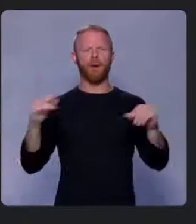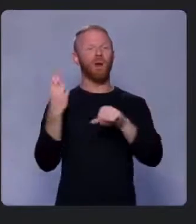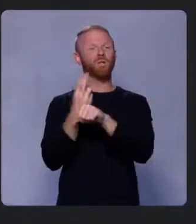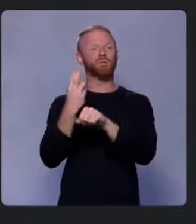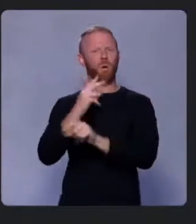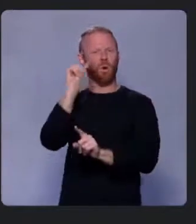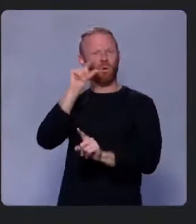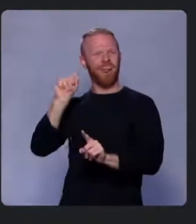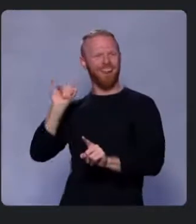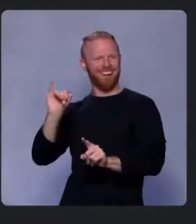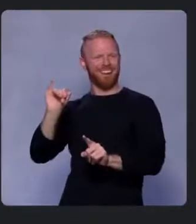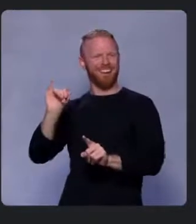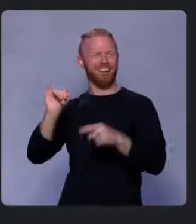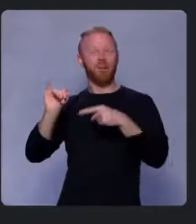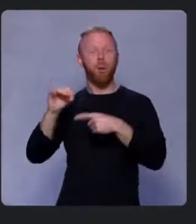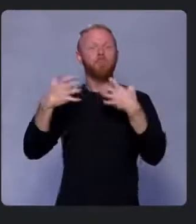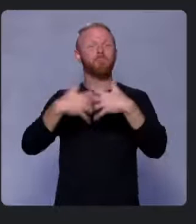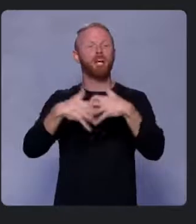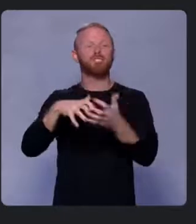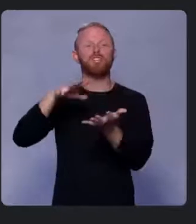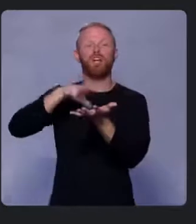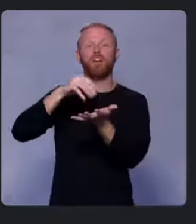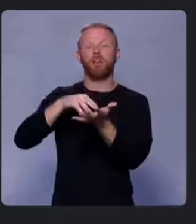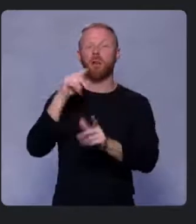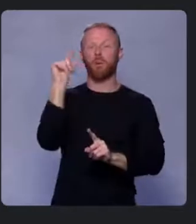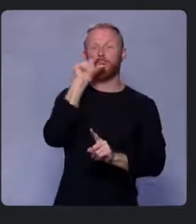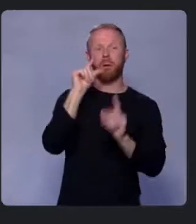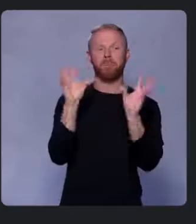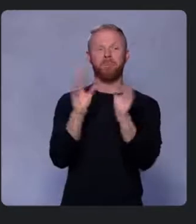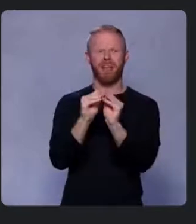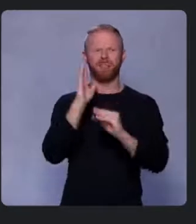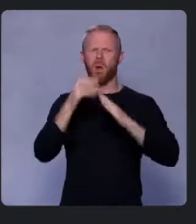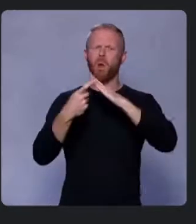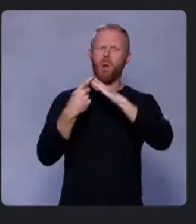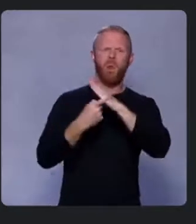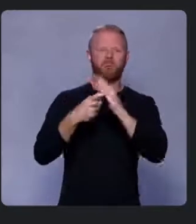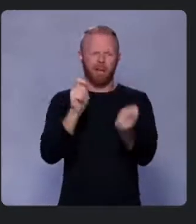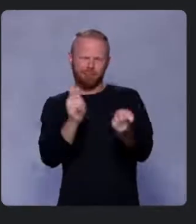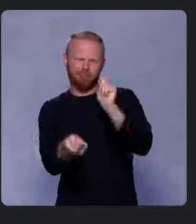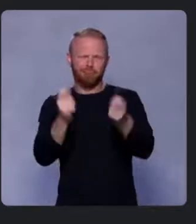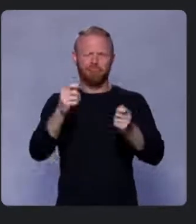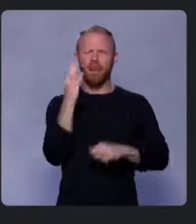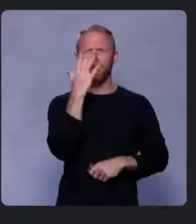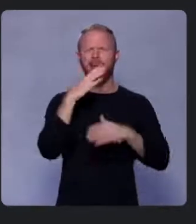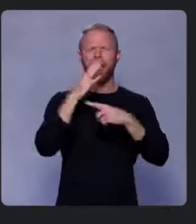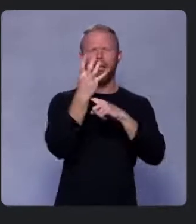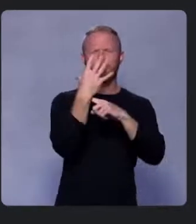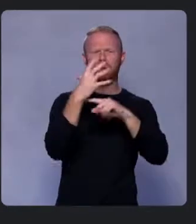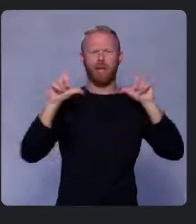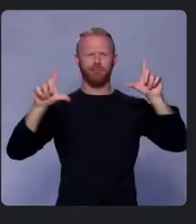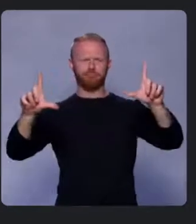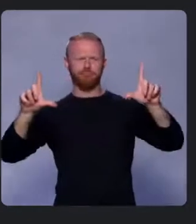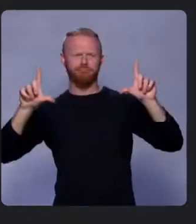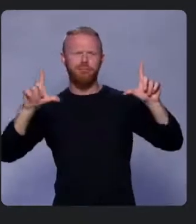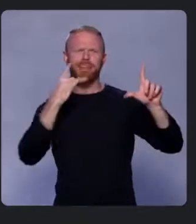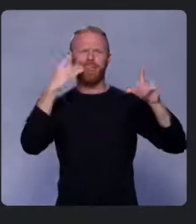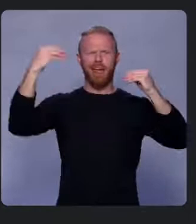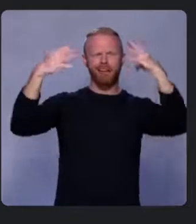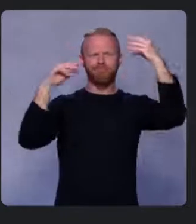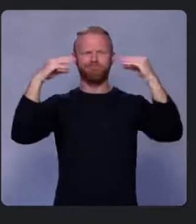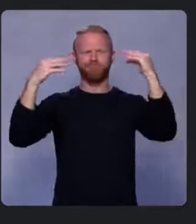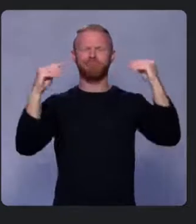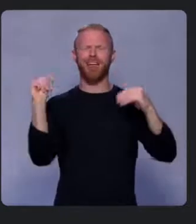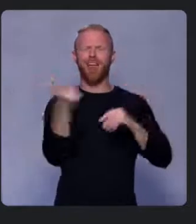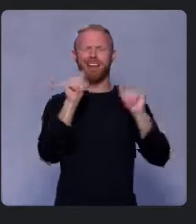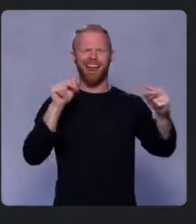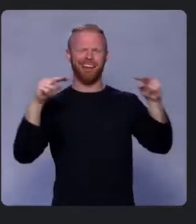And machine learning in Google Meet to automatically adjust camera zoom and lighting, ensuring that everyone can be seen across all